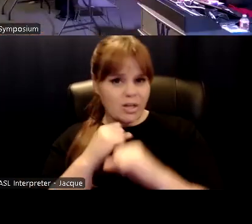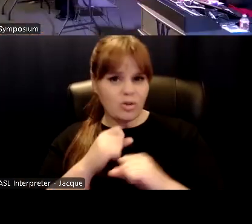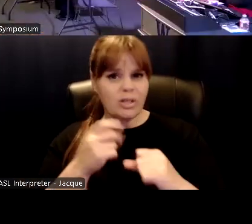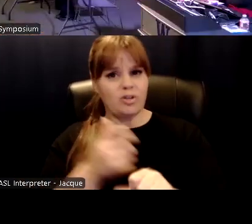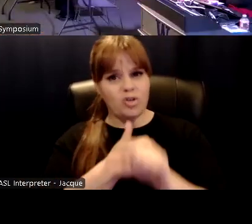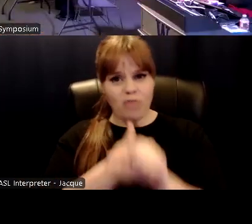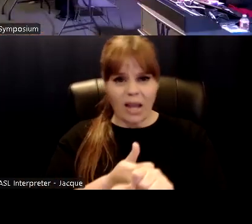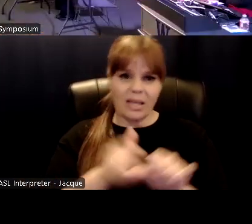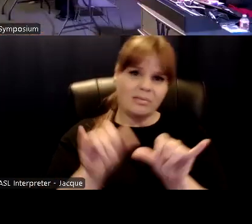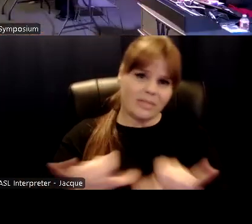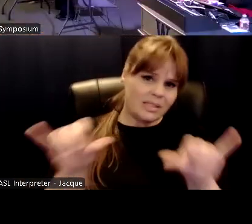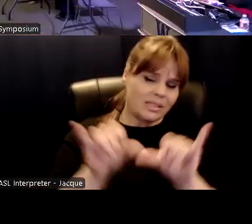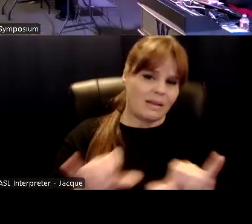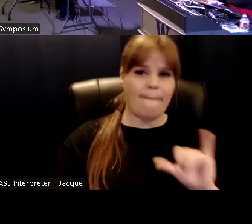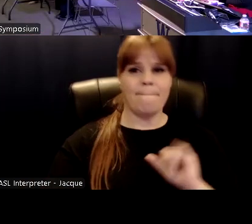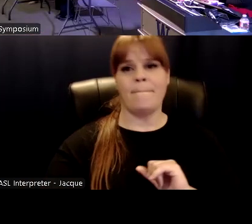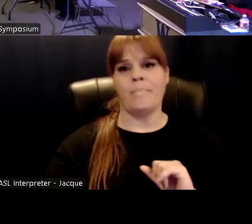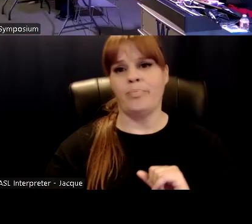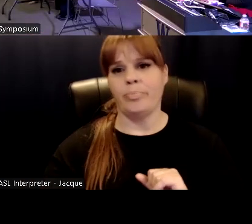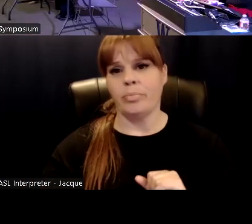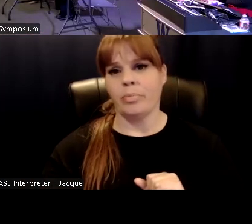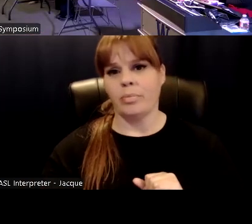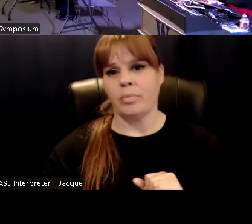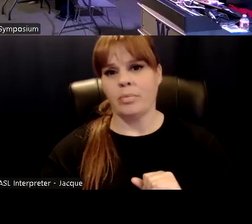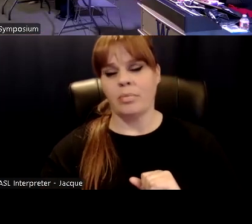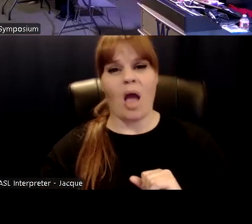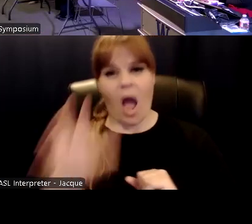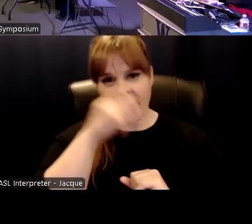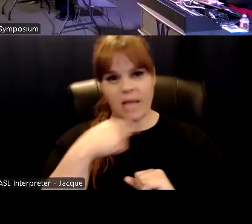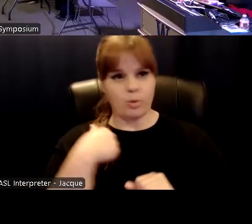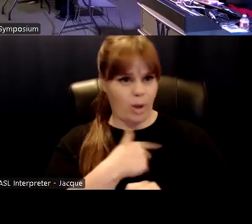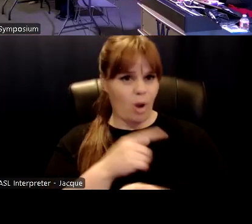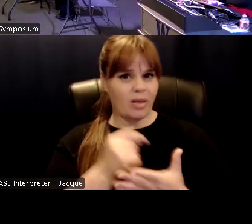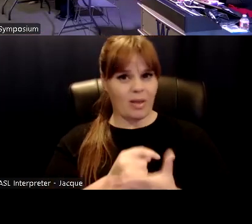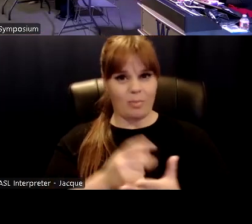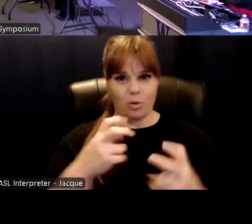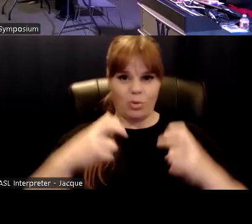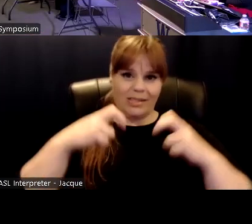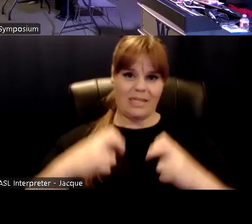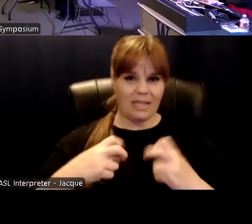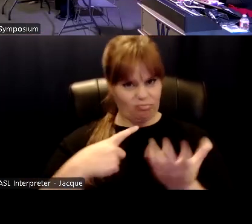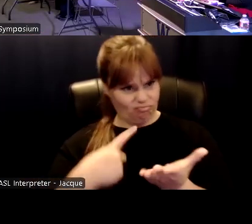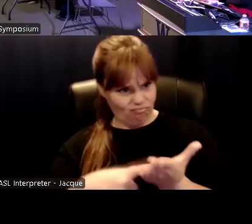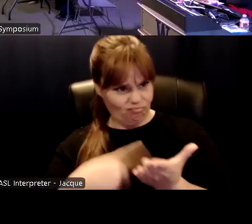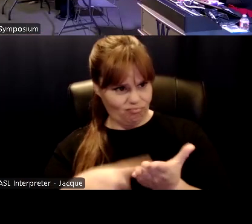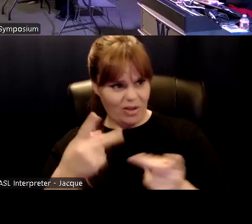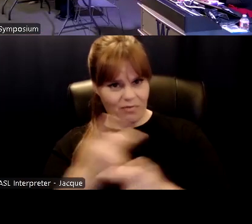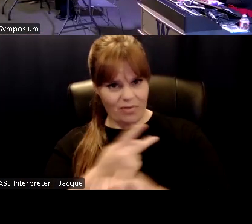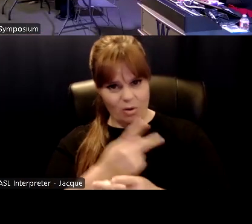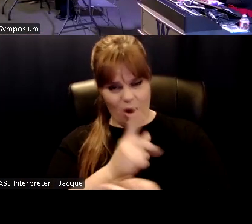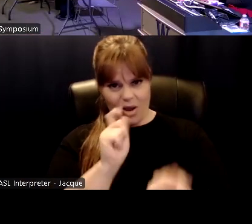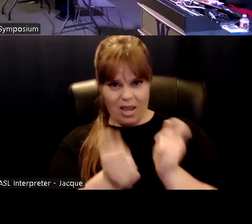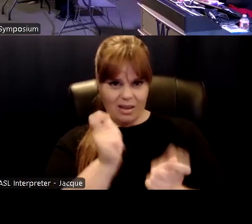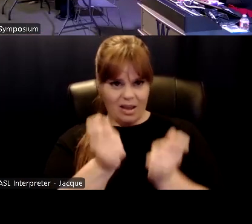But I guess we're the therapists that you're actually going to sit down and talk with and figure out and customize those strategies.